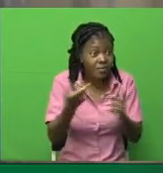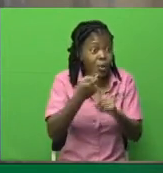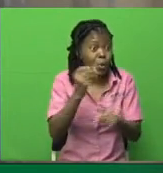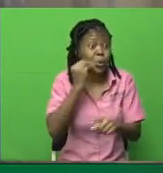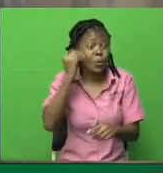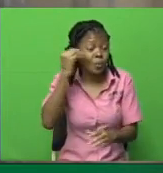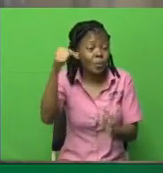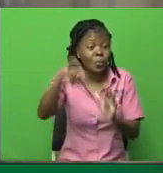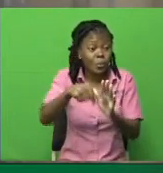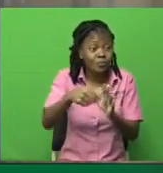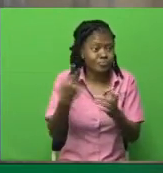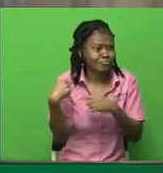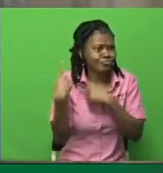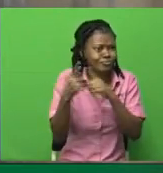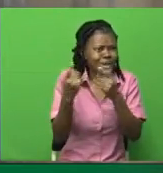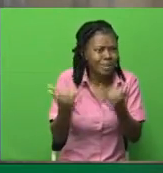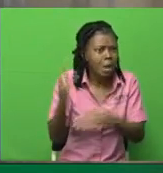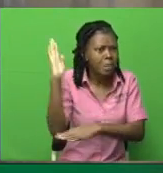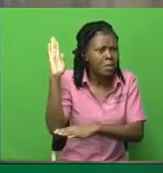materialize